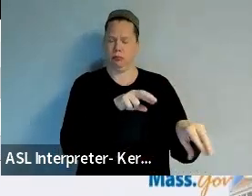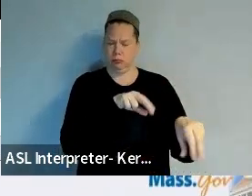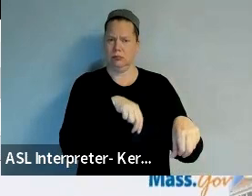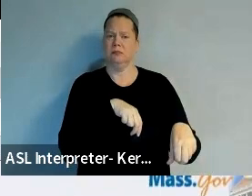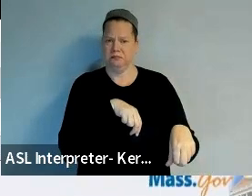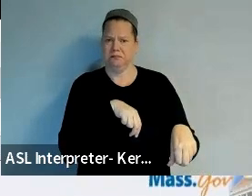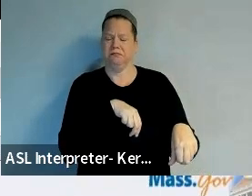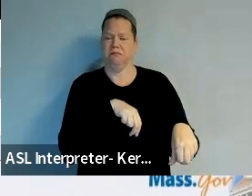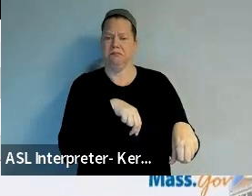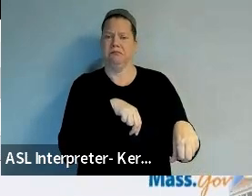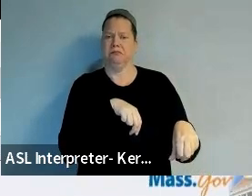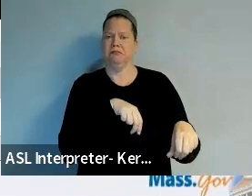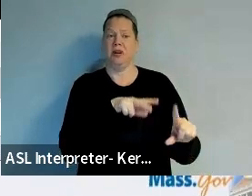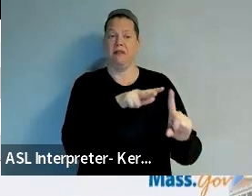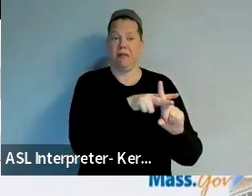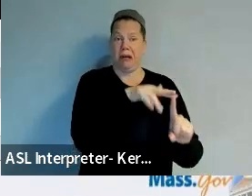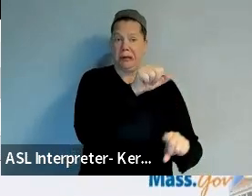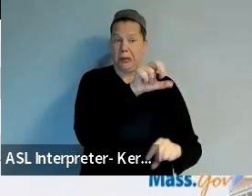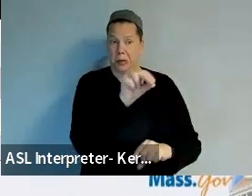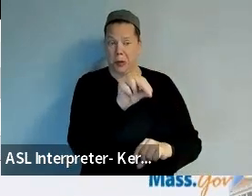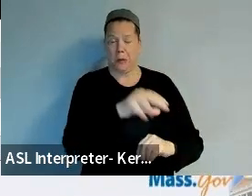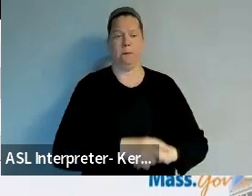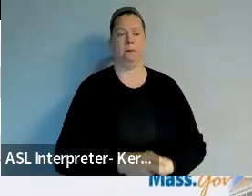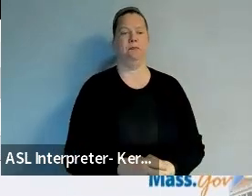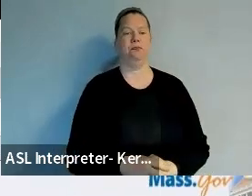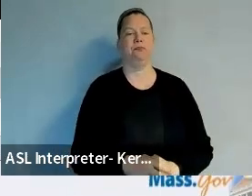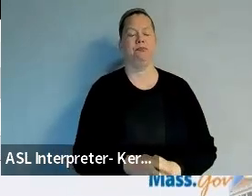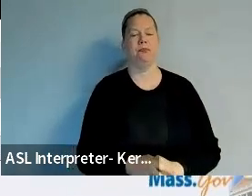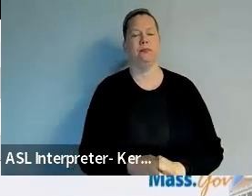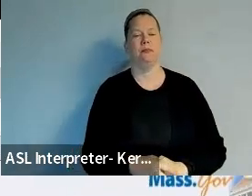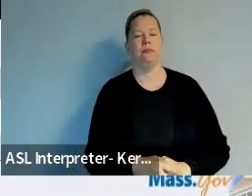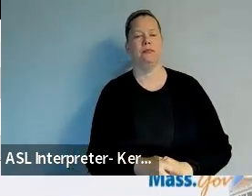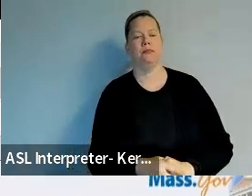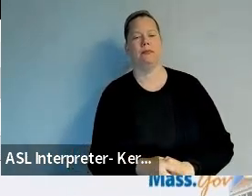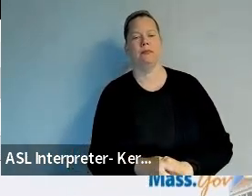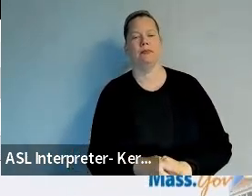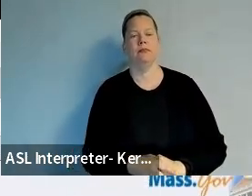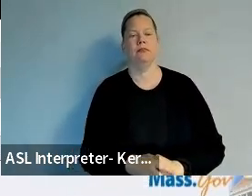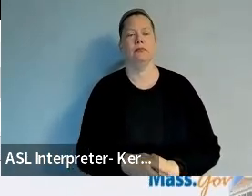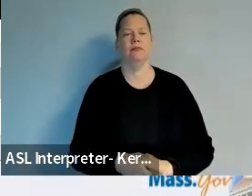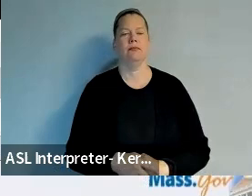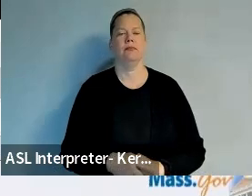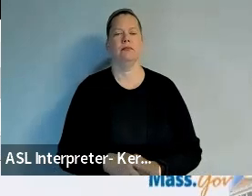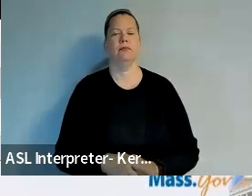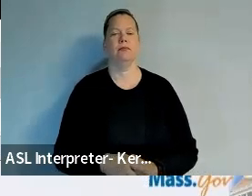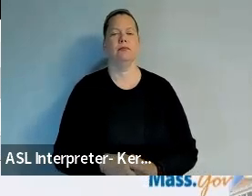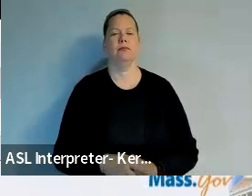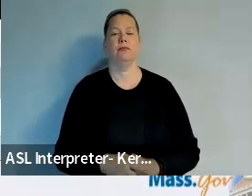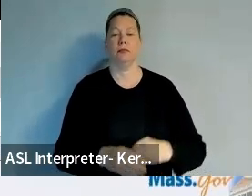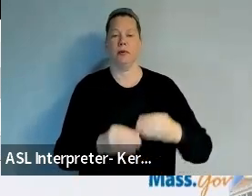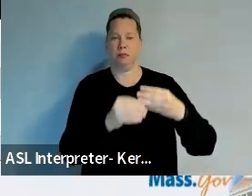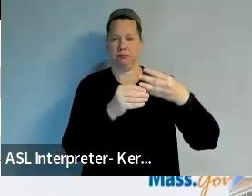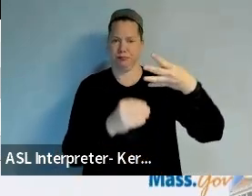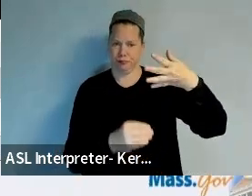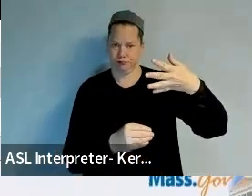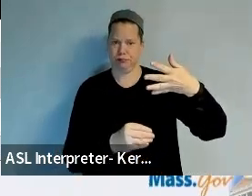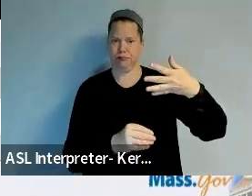by selecting yes or no from the dropdown. We will select no.